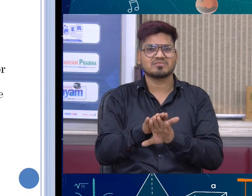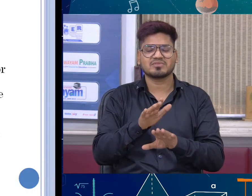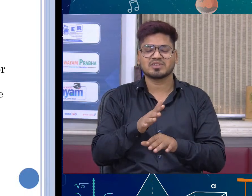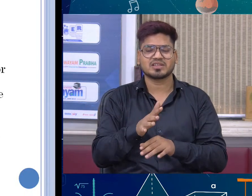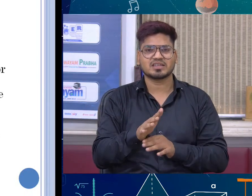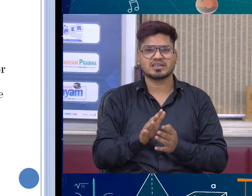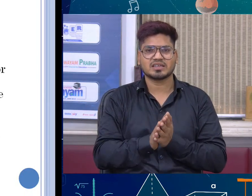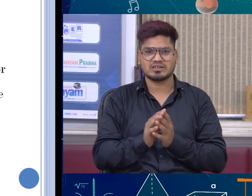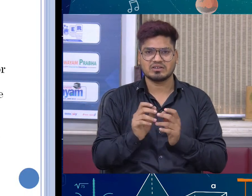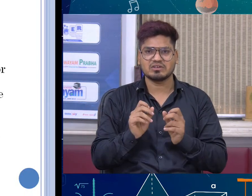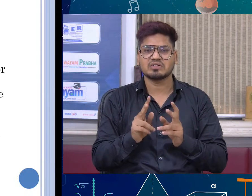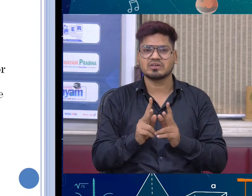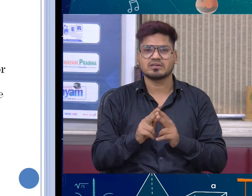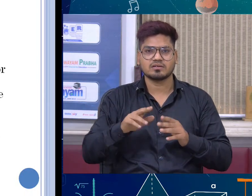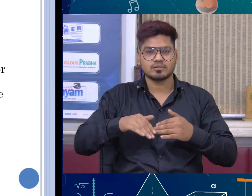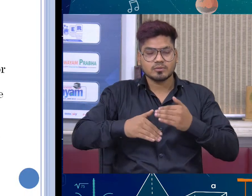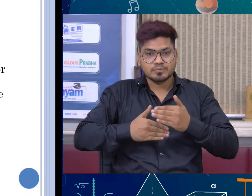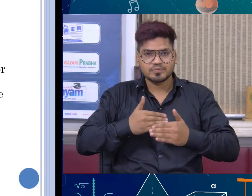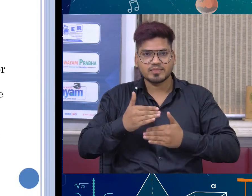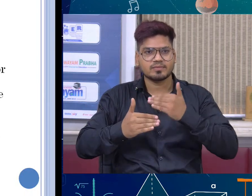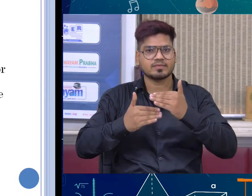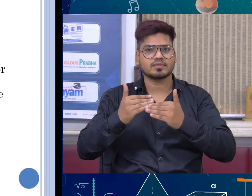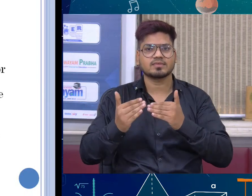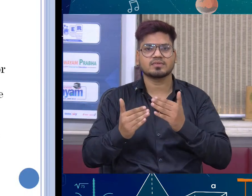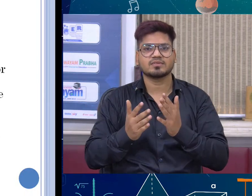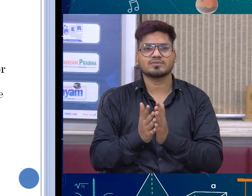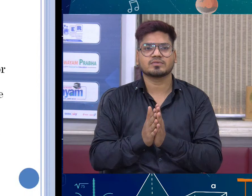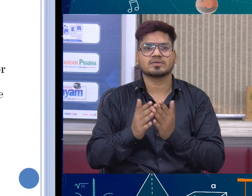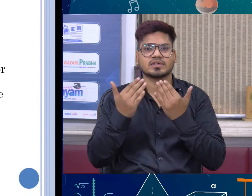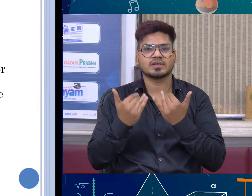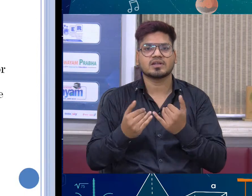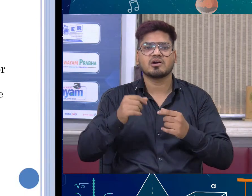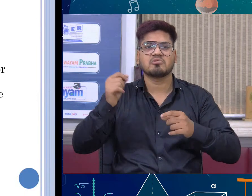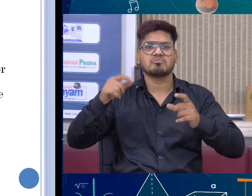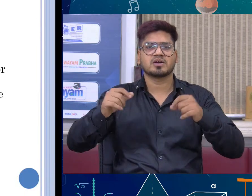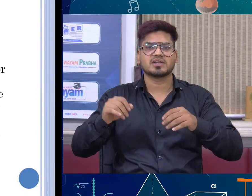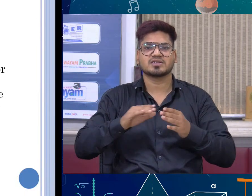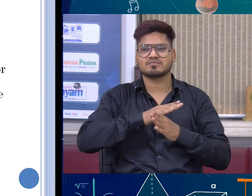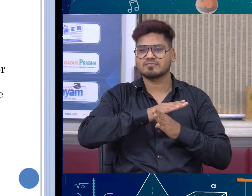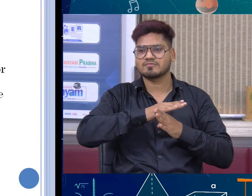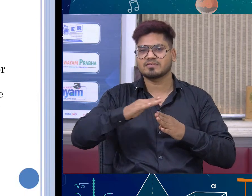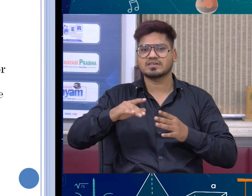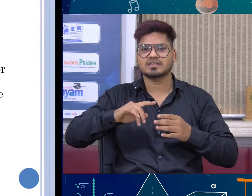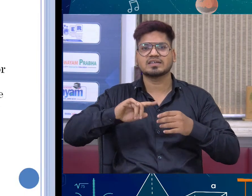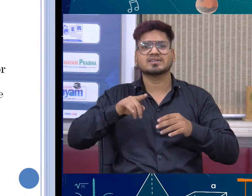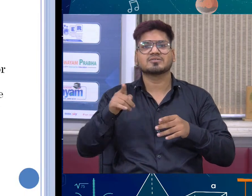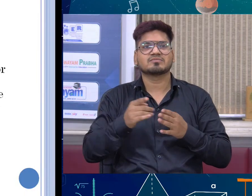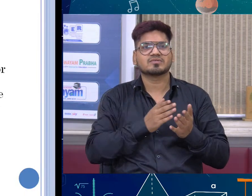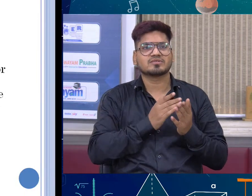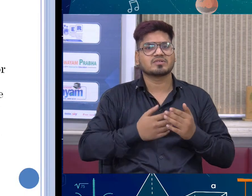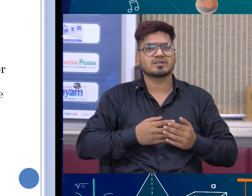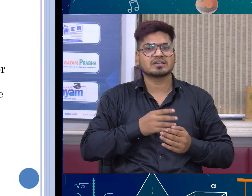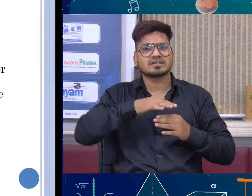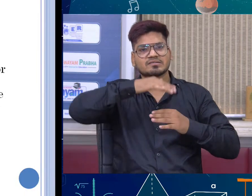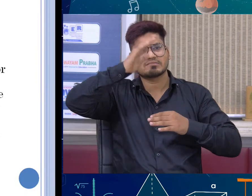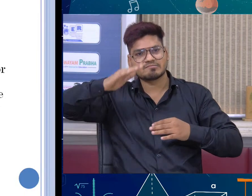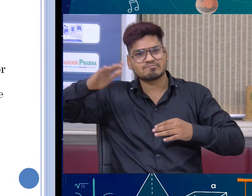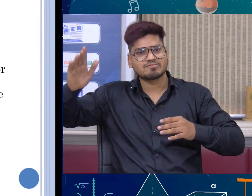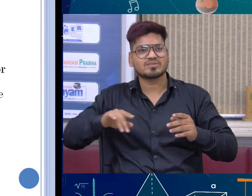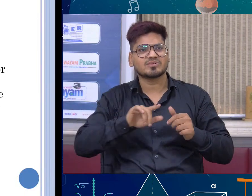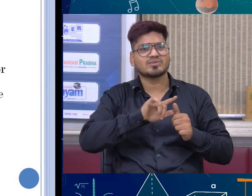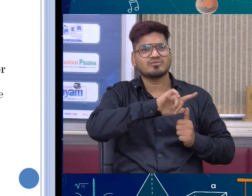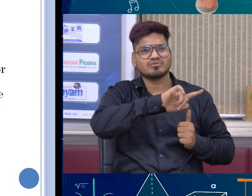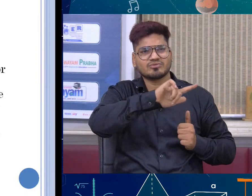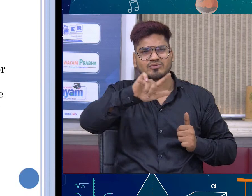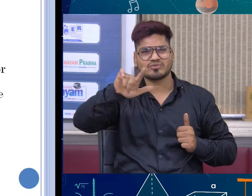did not pass quickly. For an hour the hail rained on the house, the garden, the hillside, the